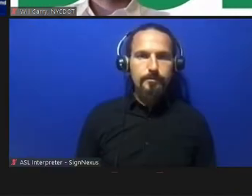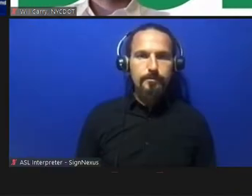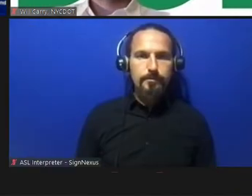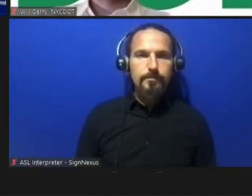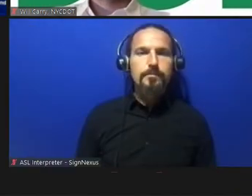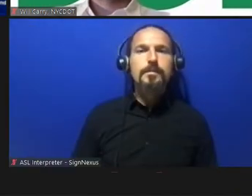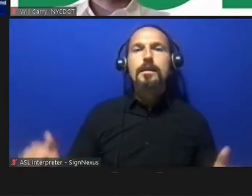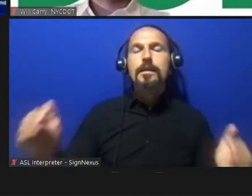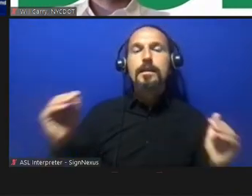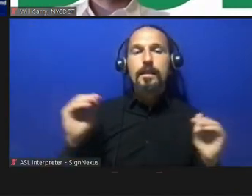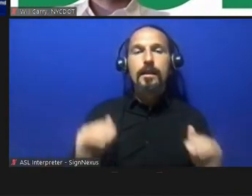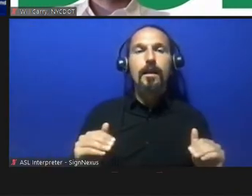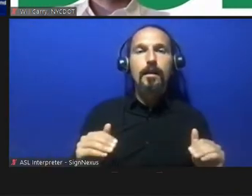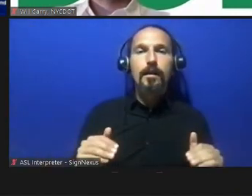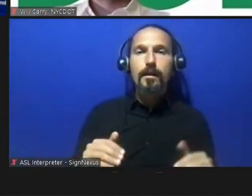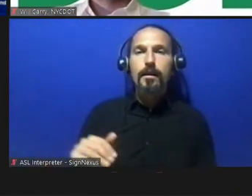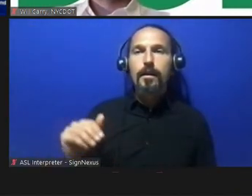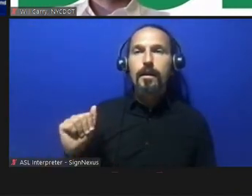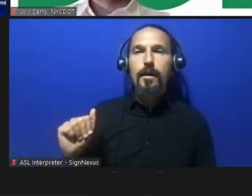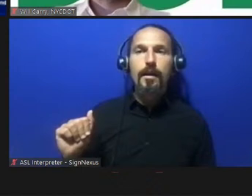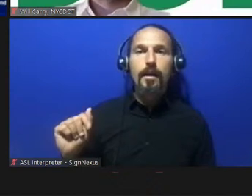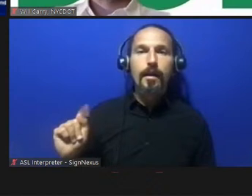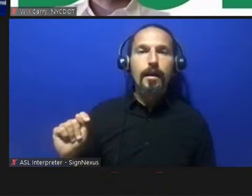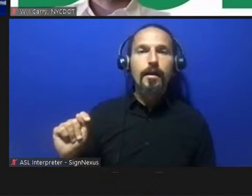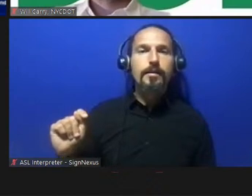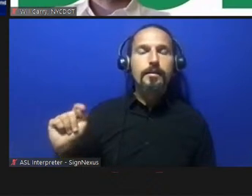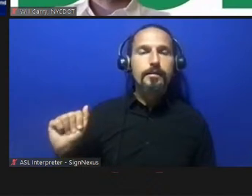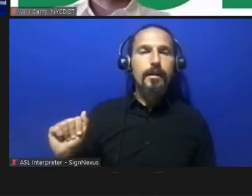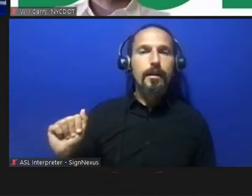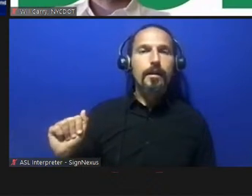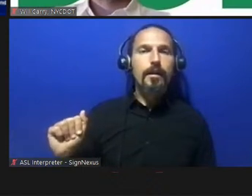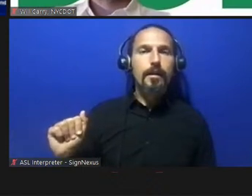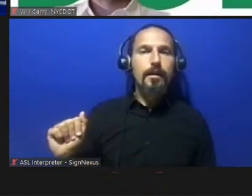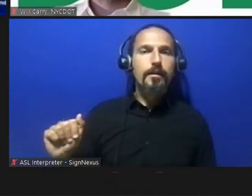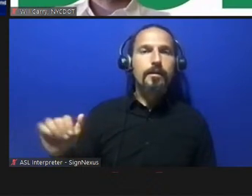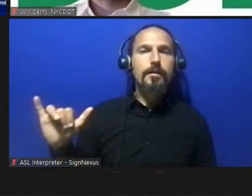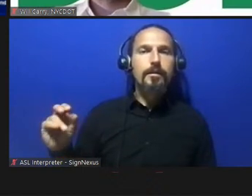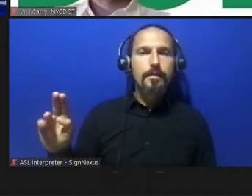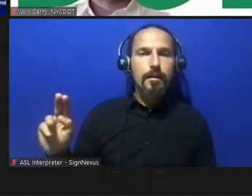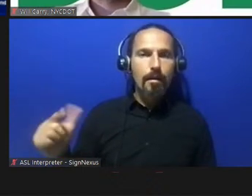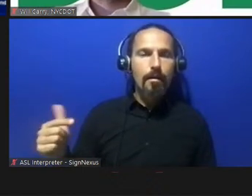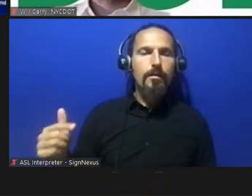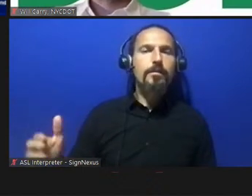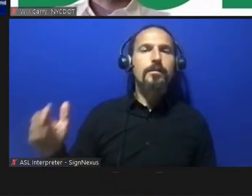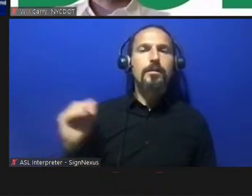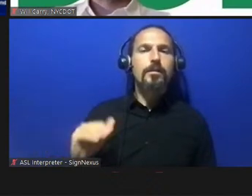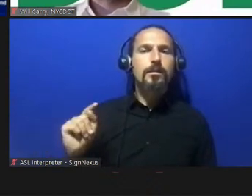our next speaker is followed by teresa collins